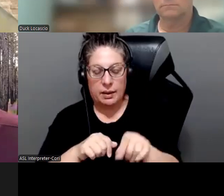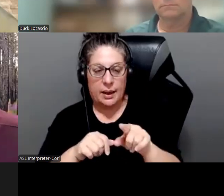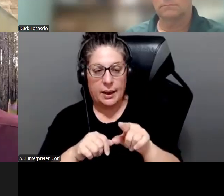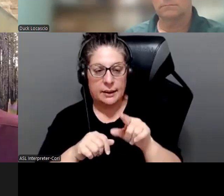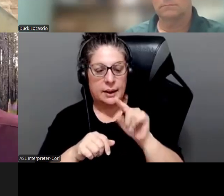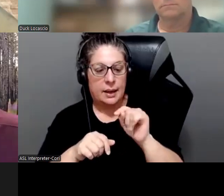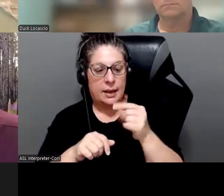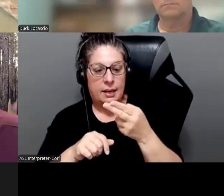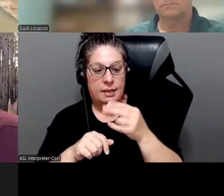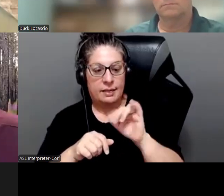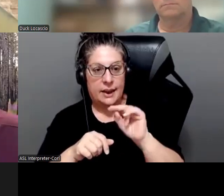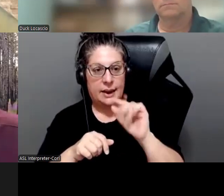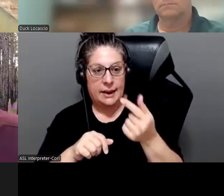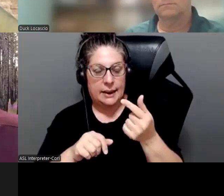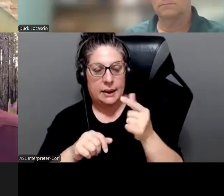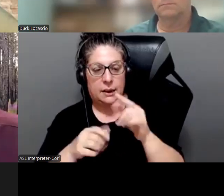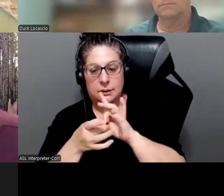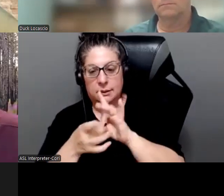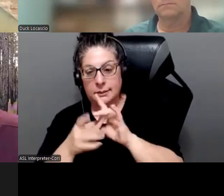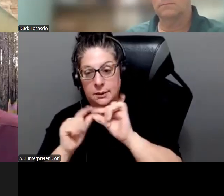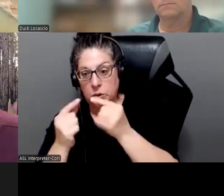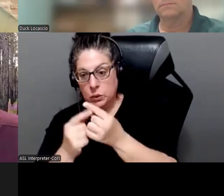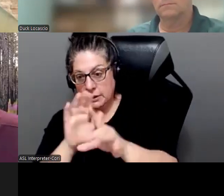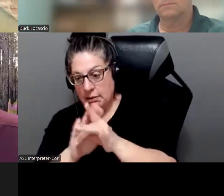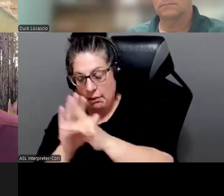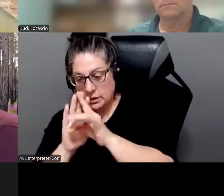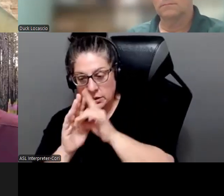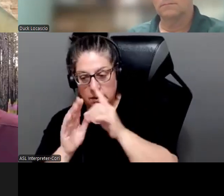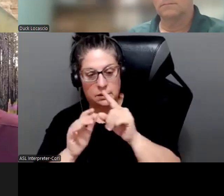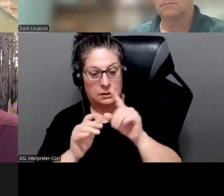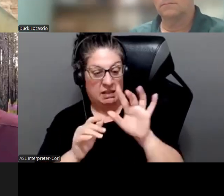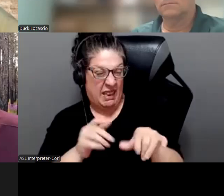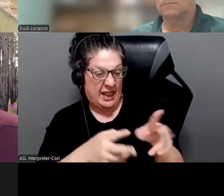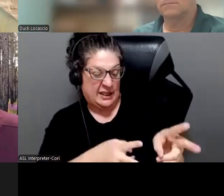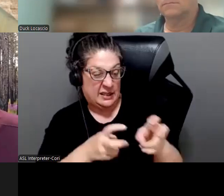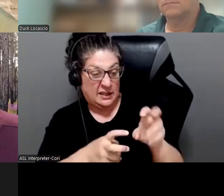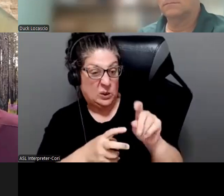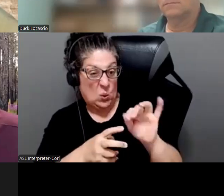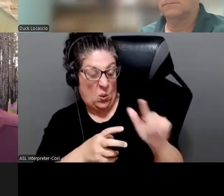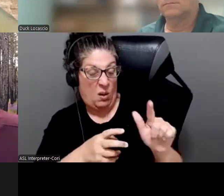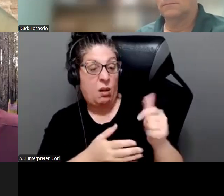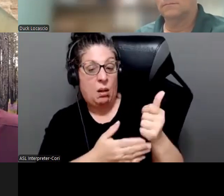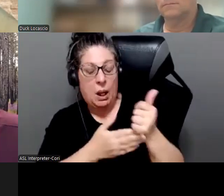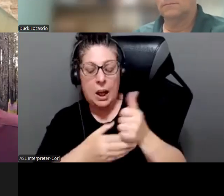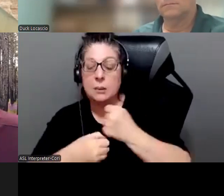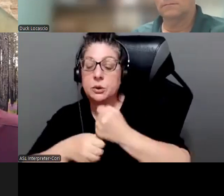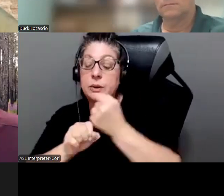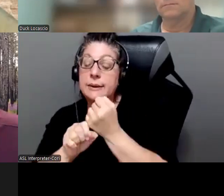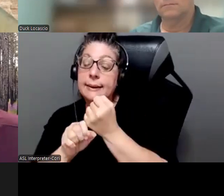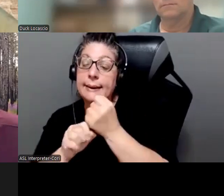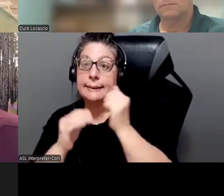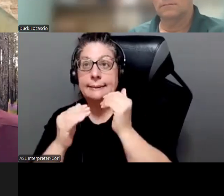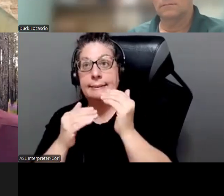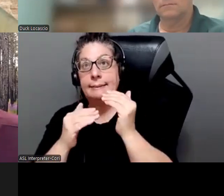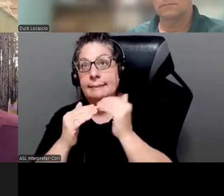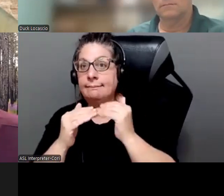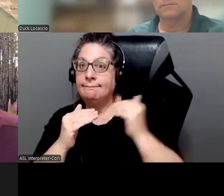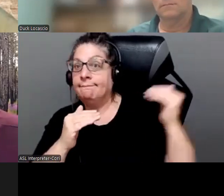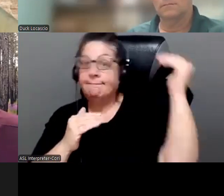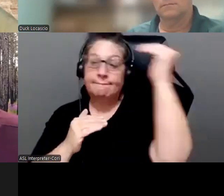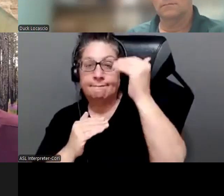thinning around those group selections as a tool to basically create that next level of